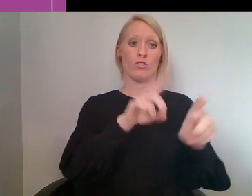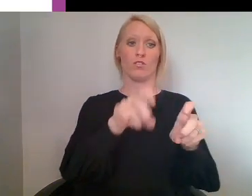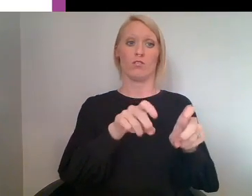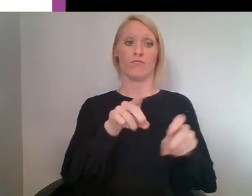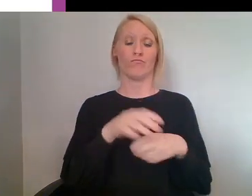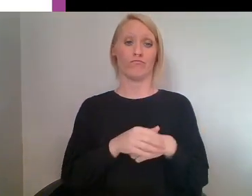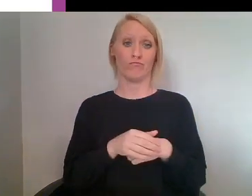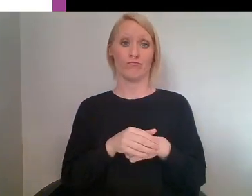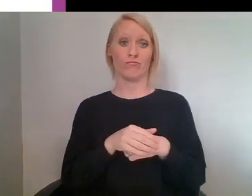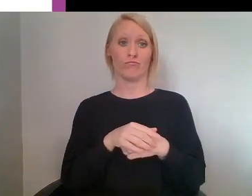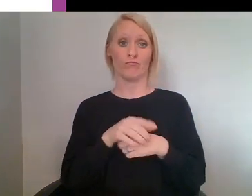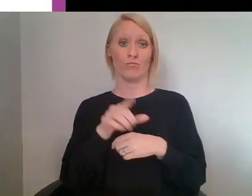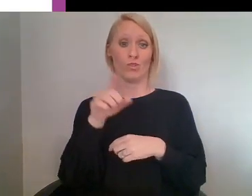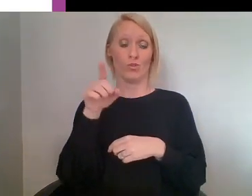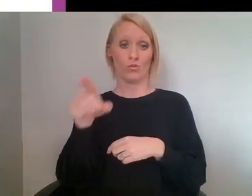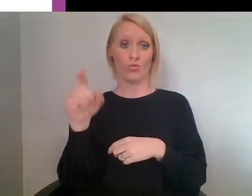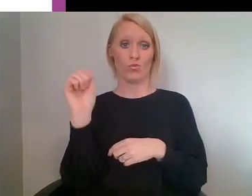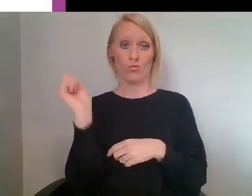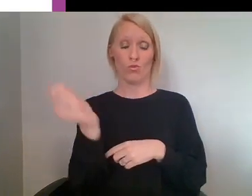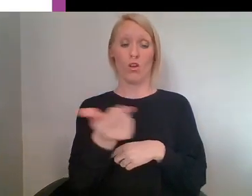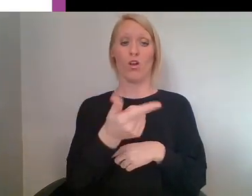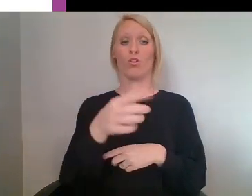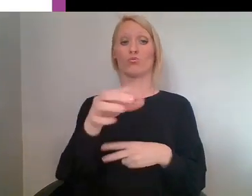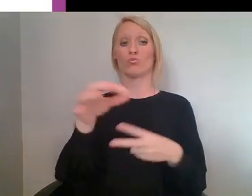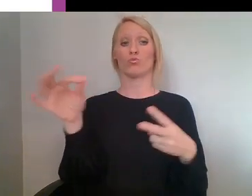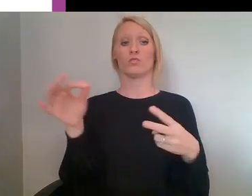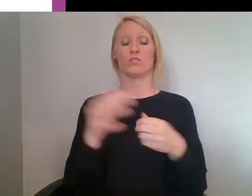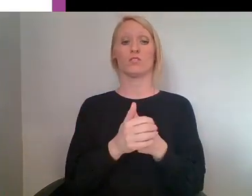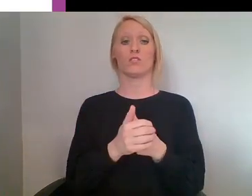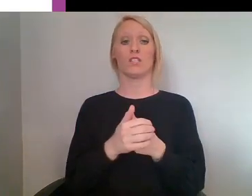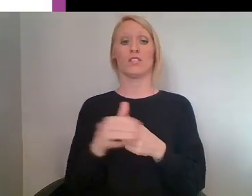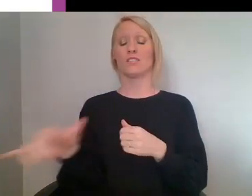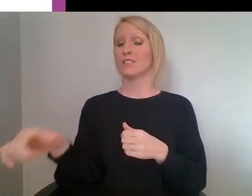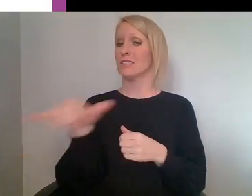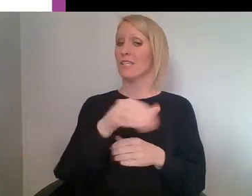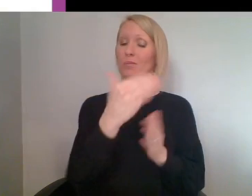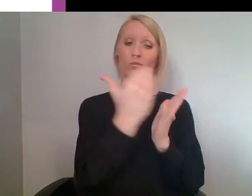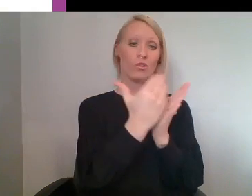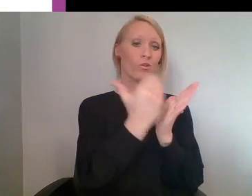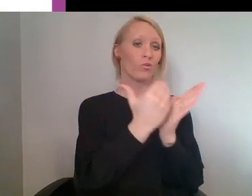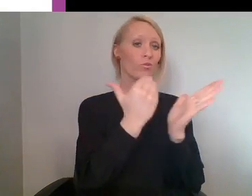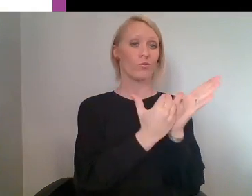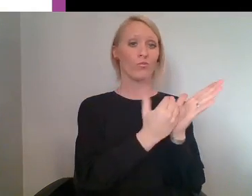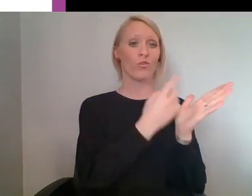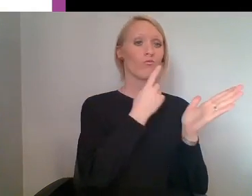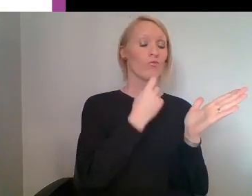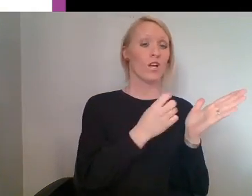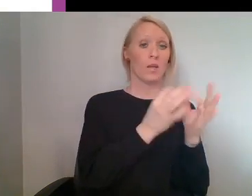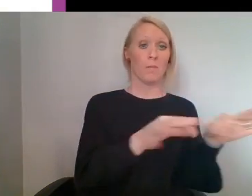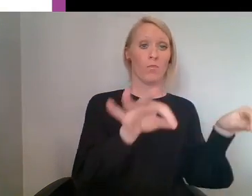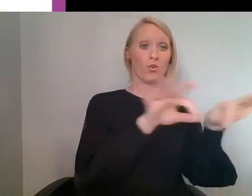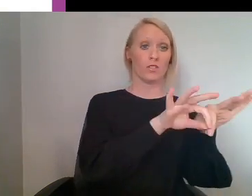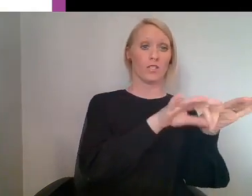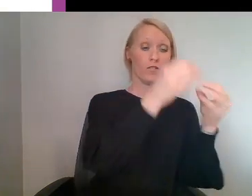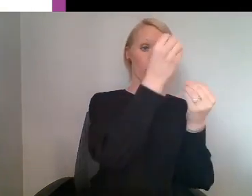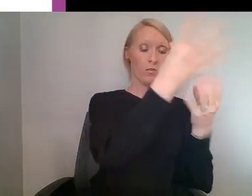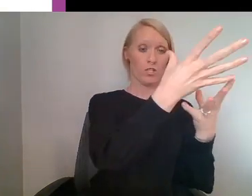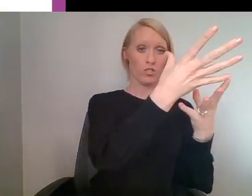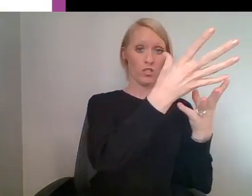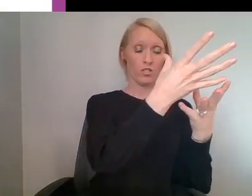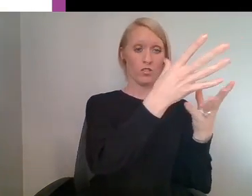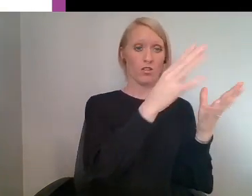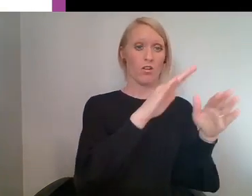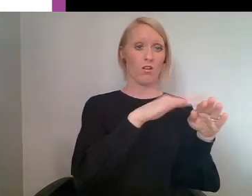go. Same format. You guys probably know this by now. The red is all the key point information that's on that note